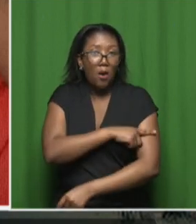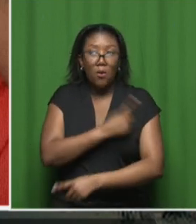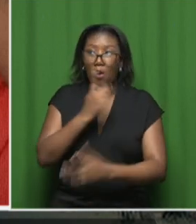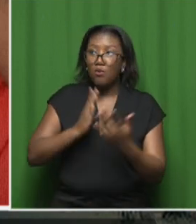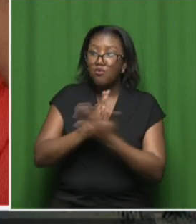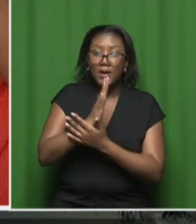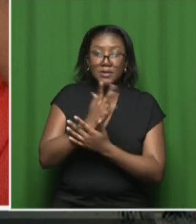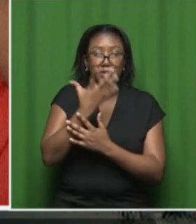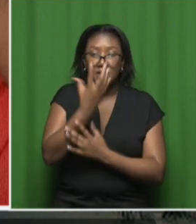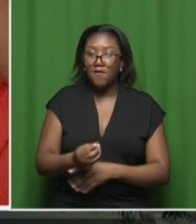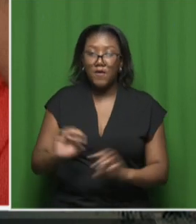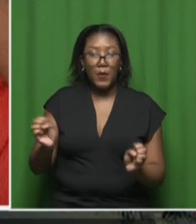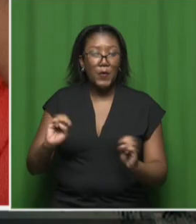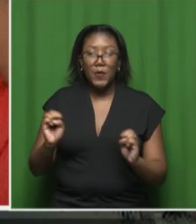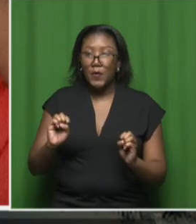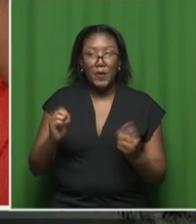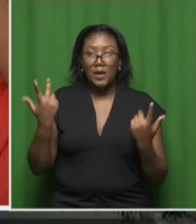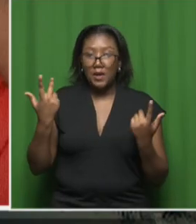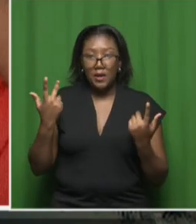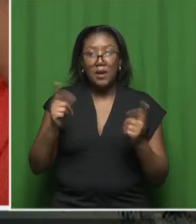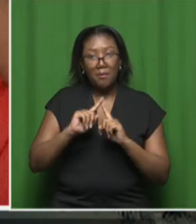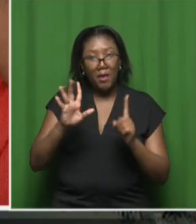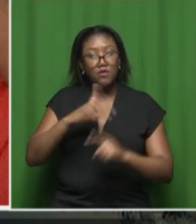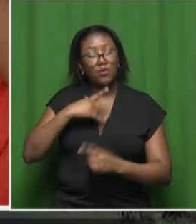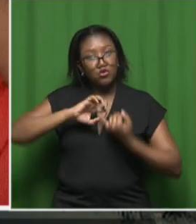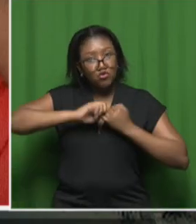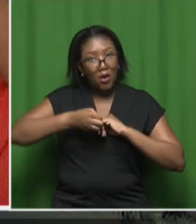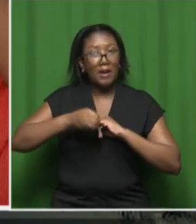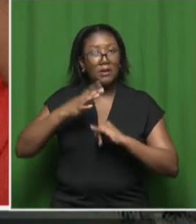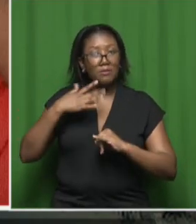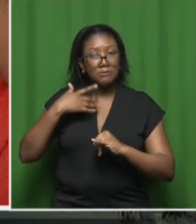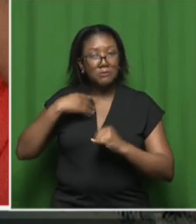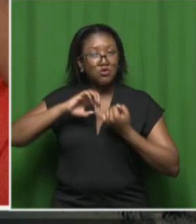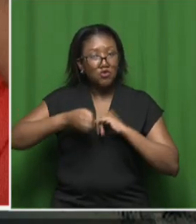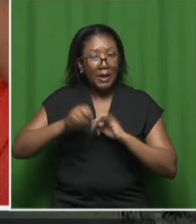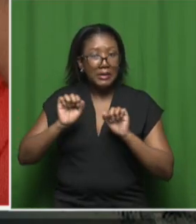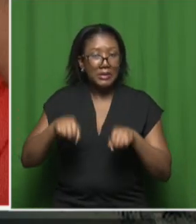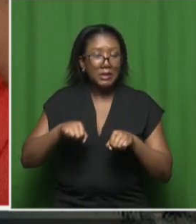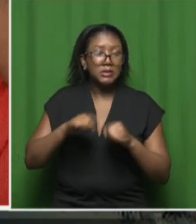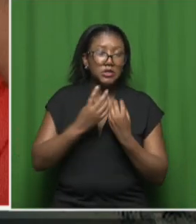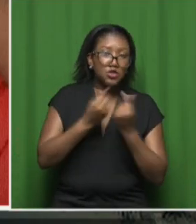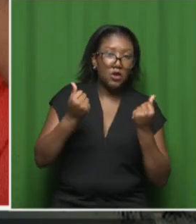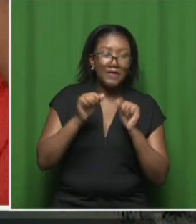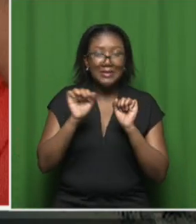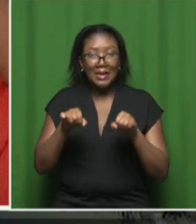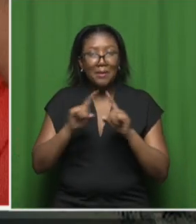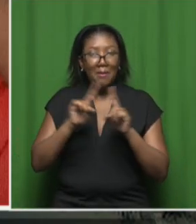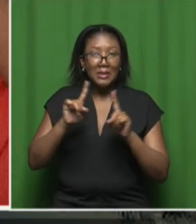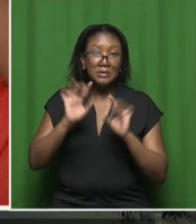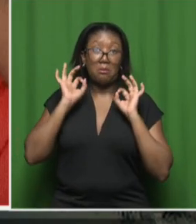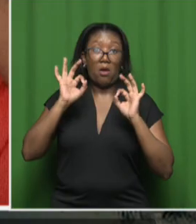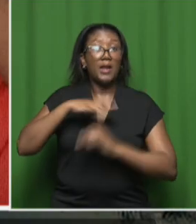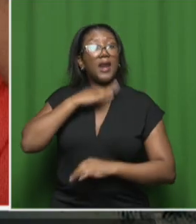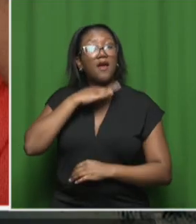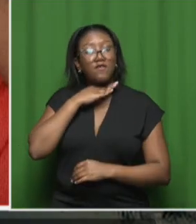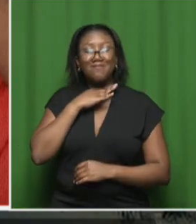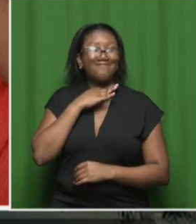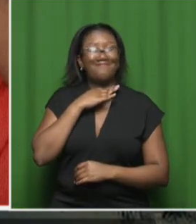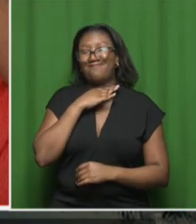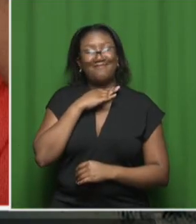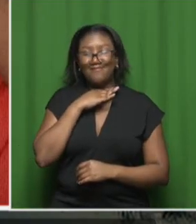we will be in a state of helping. But even though we are trying, there are ways of dealing with that. But it doesn't seem to be working for us as well,